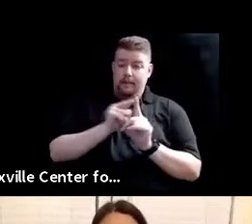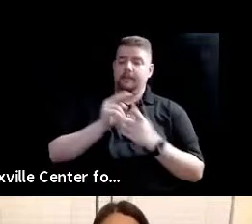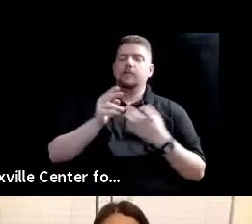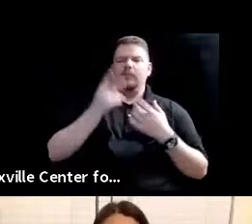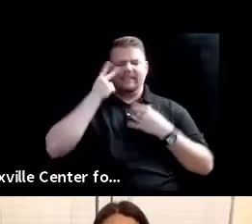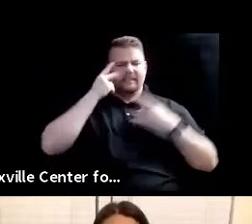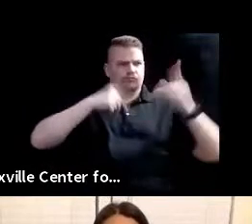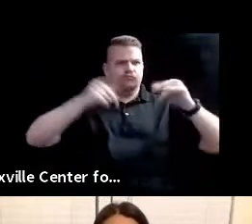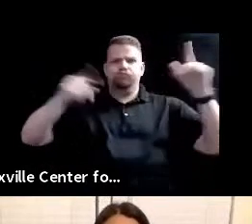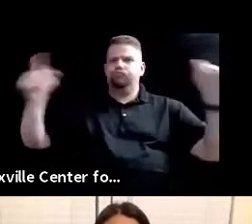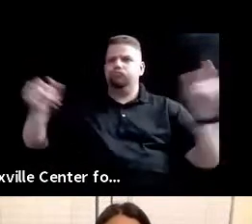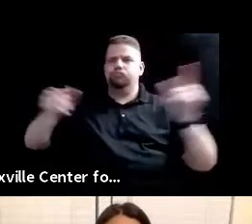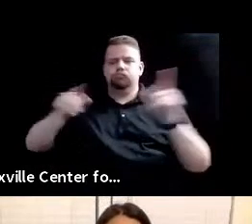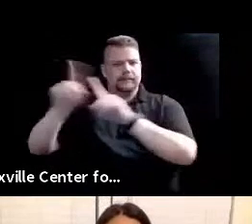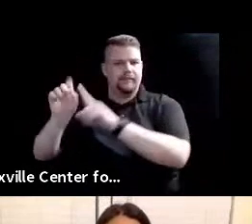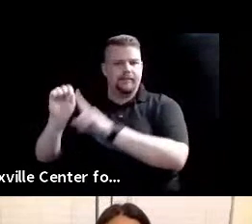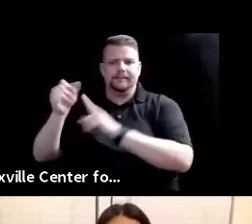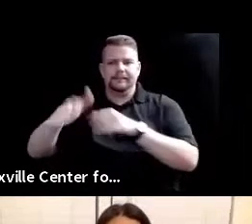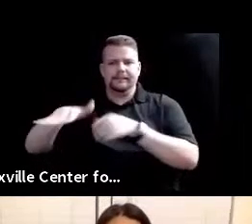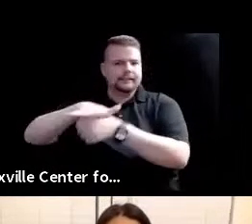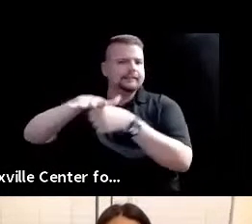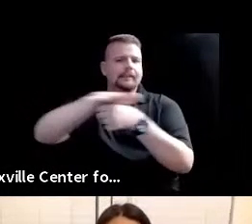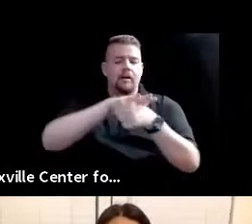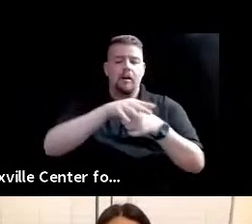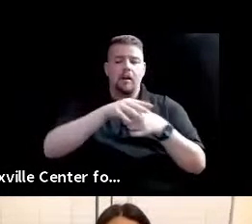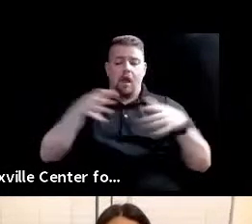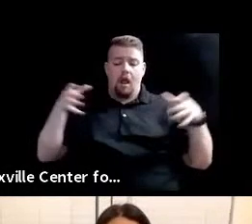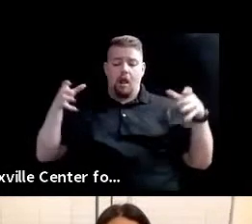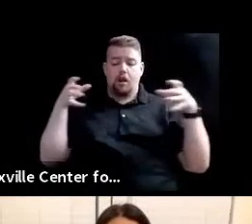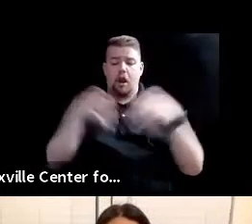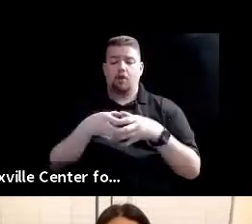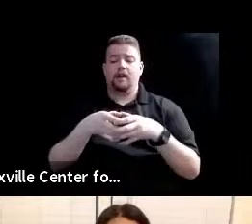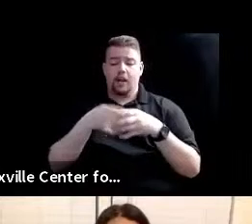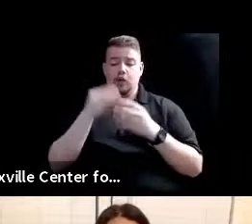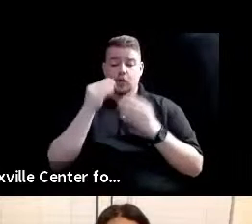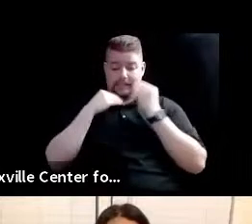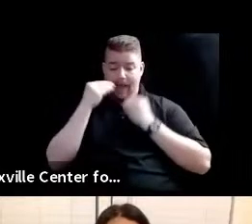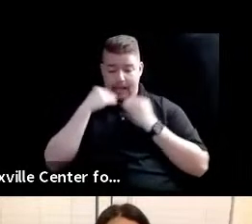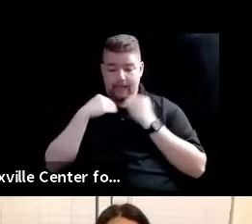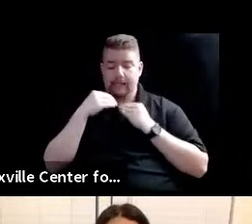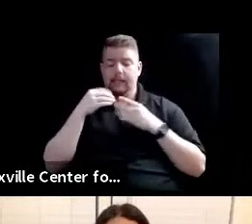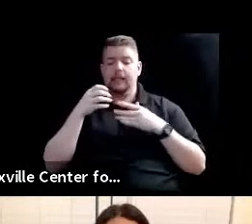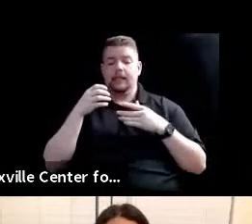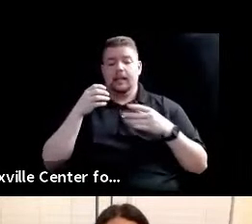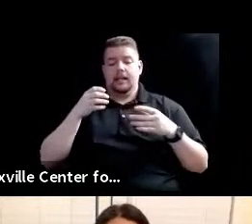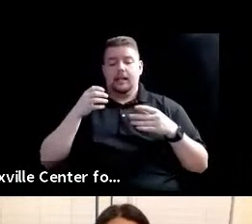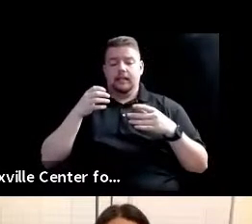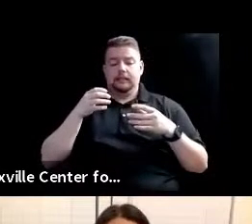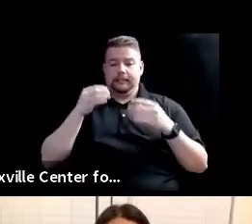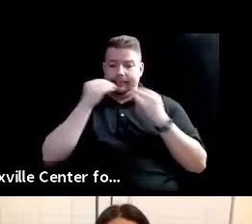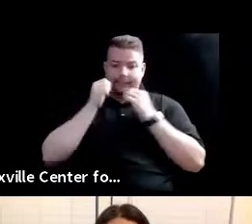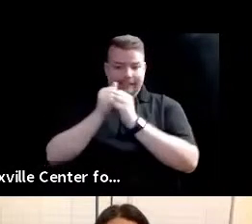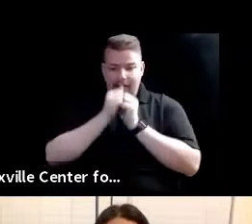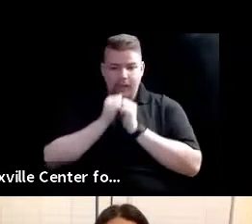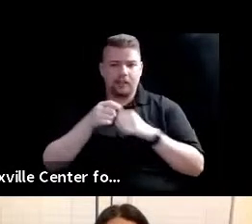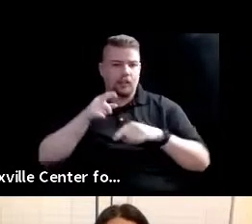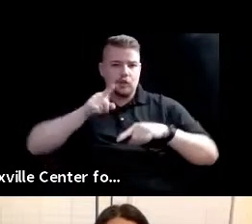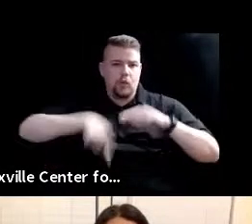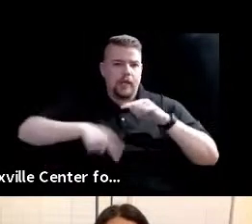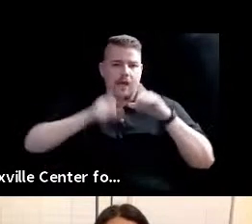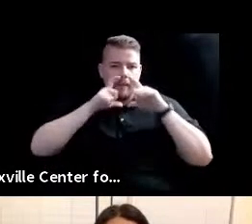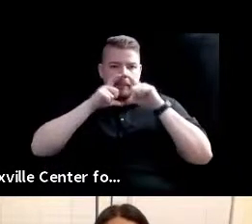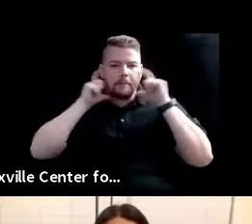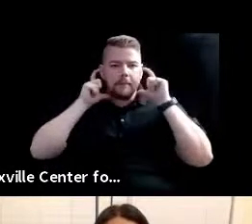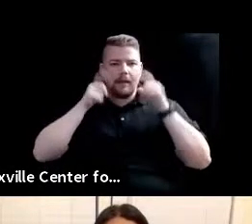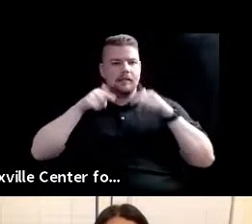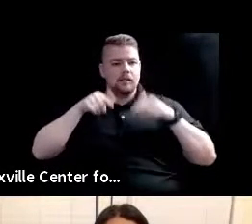of settings, that congregational dining, just dining together, you can't be masked when